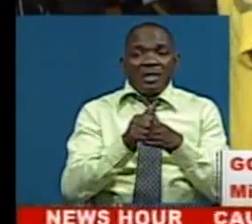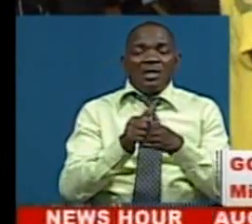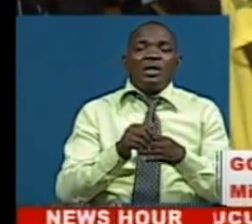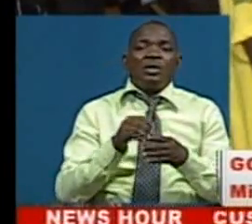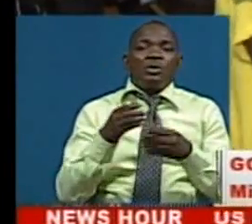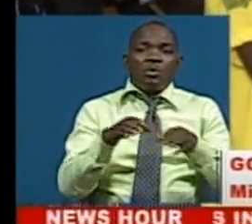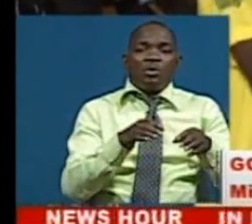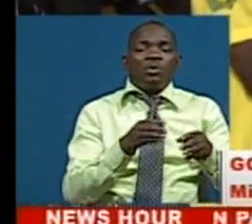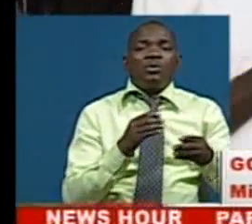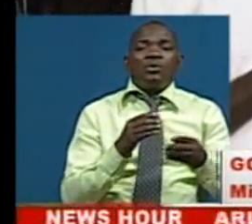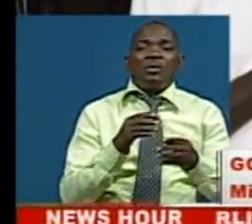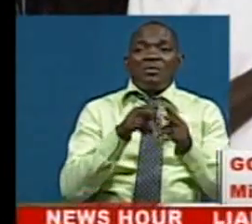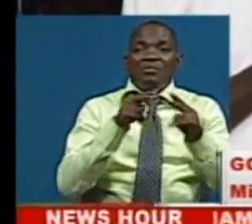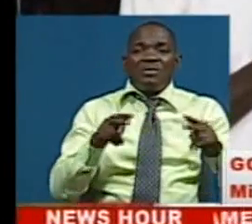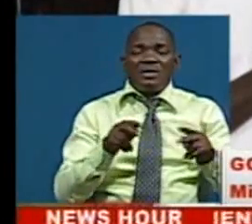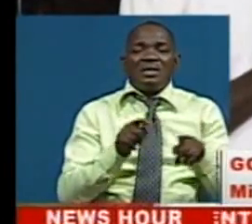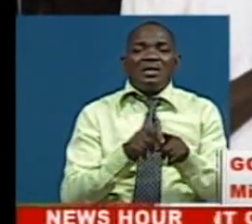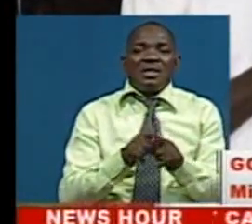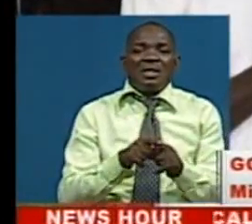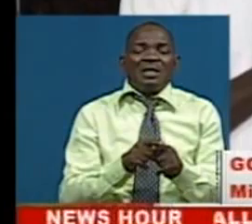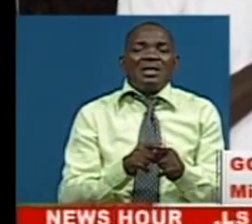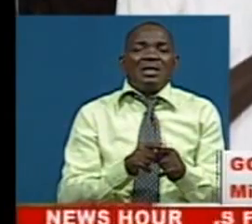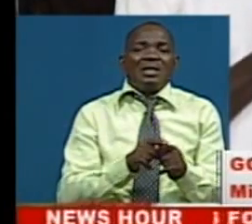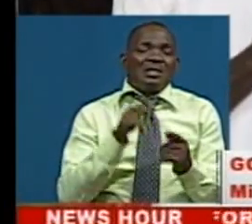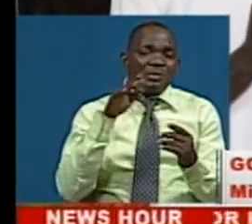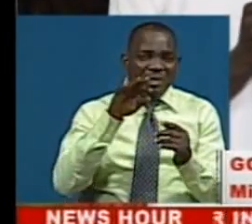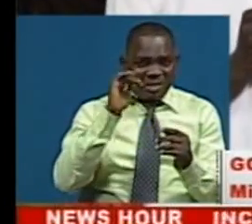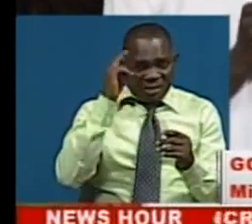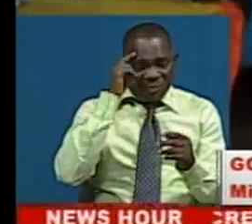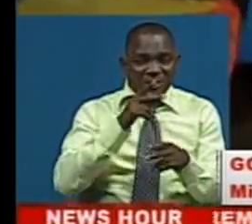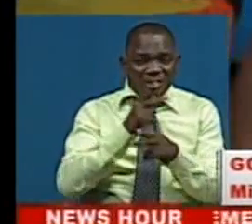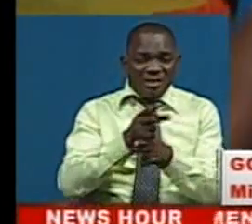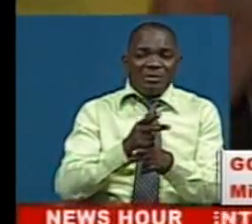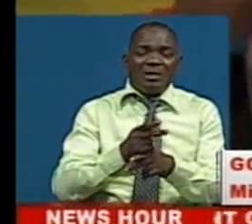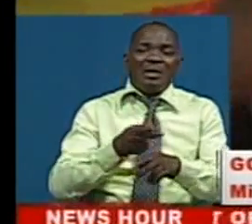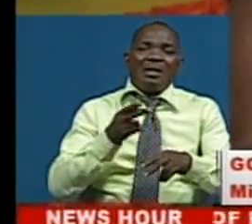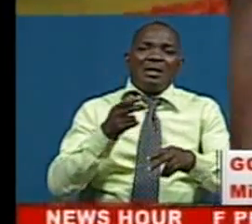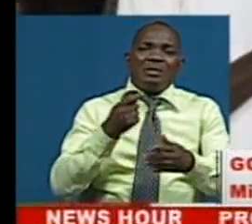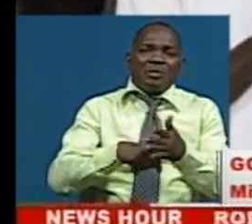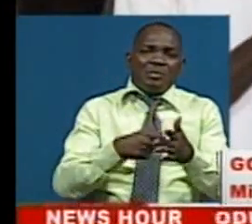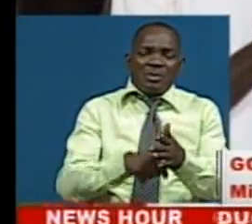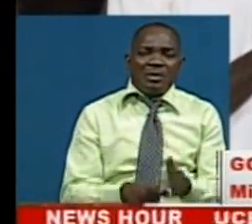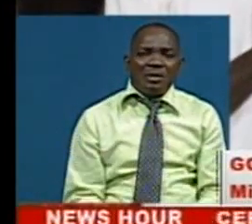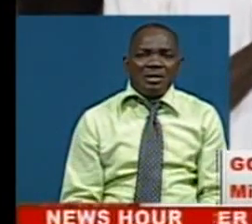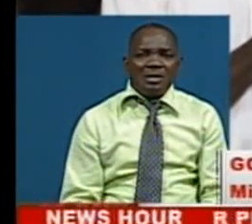cocoa communities said they least expected government to maintain the cocoa prices.